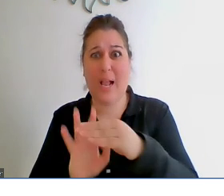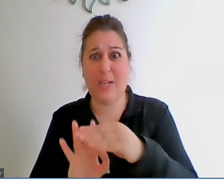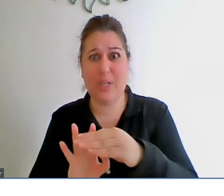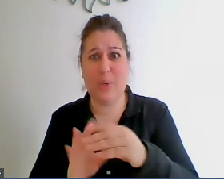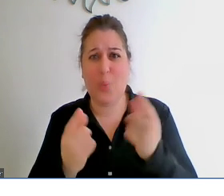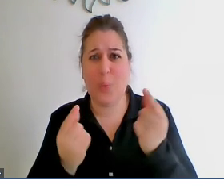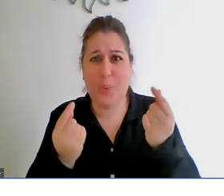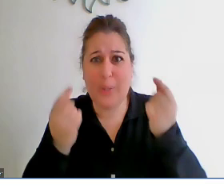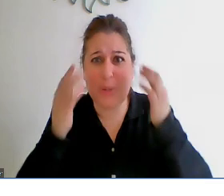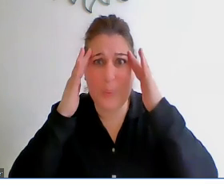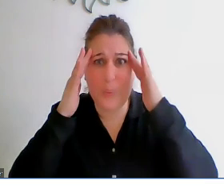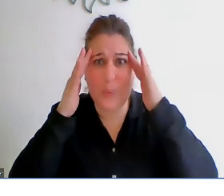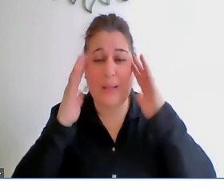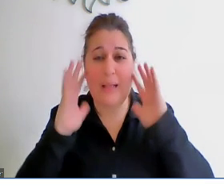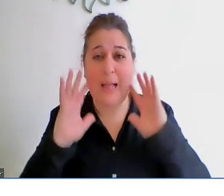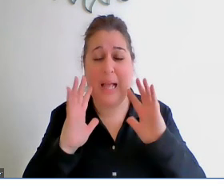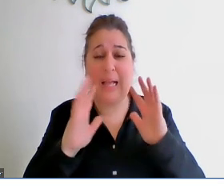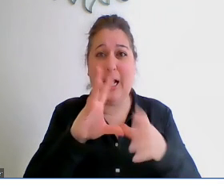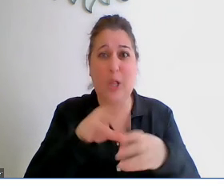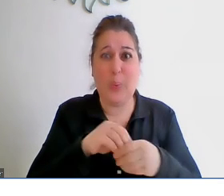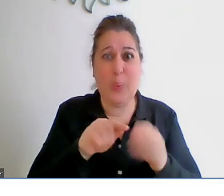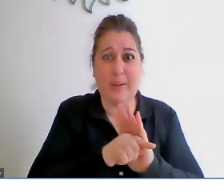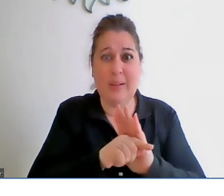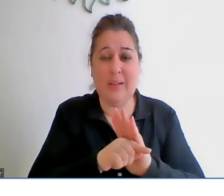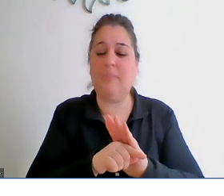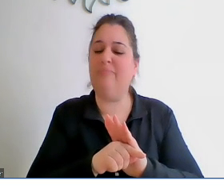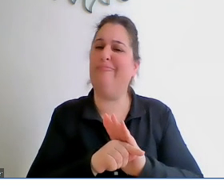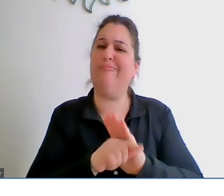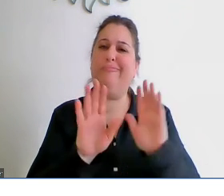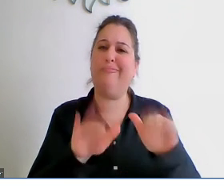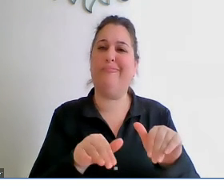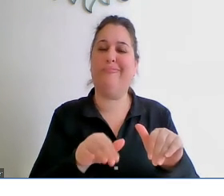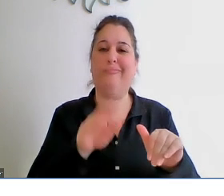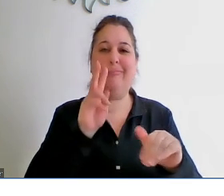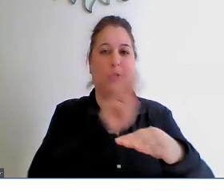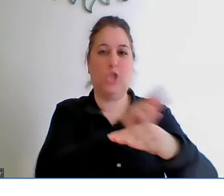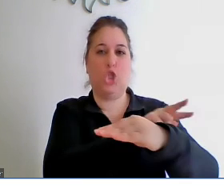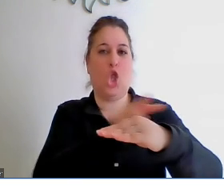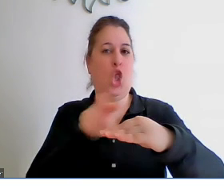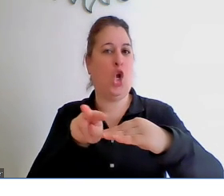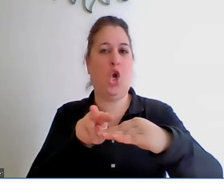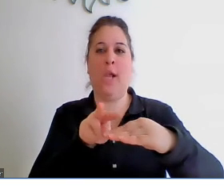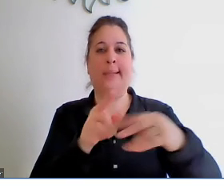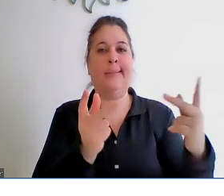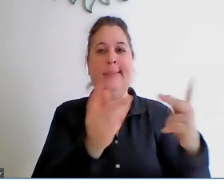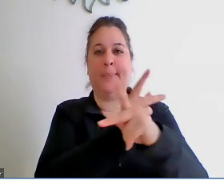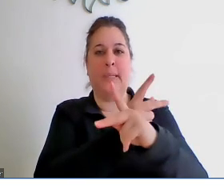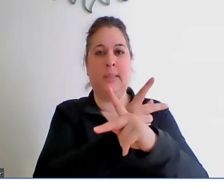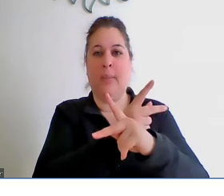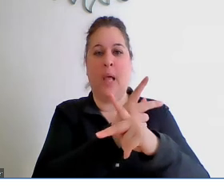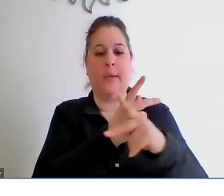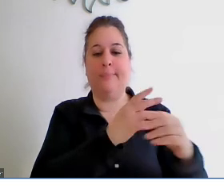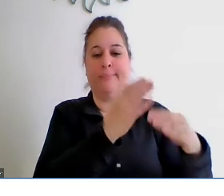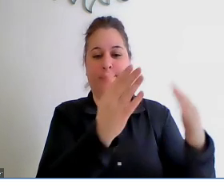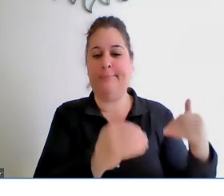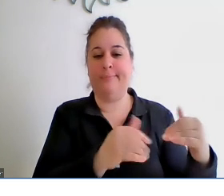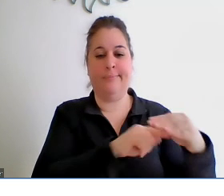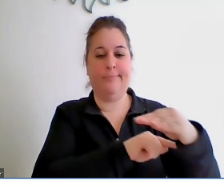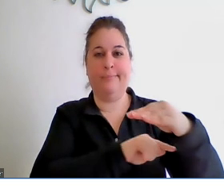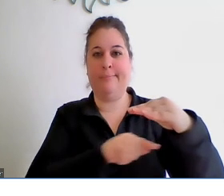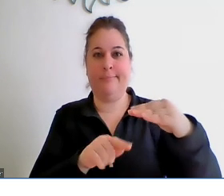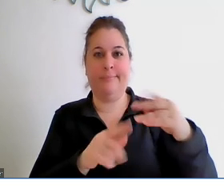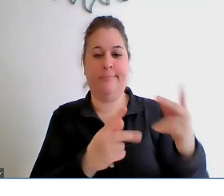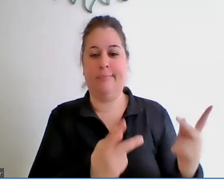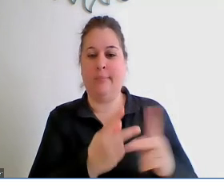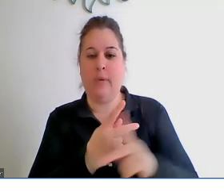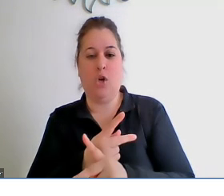multiplying fractions with negatives? Well, just multiply across and simplify. Look, what's 4 times 2? 8.